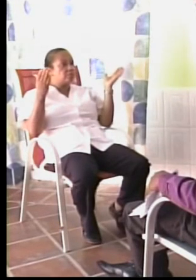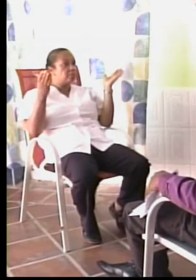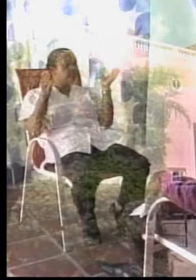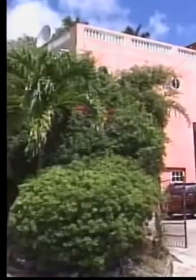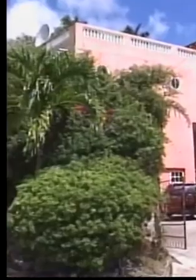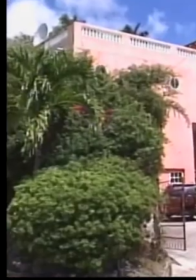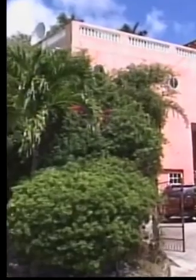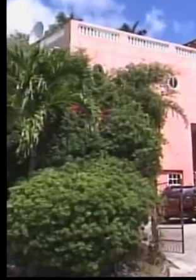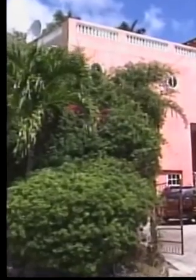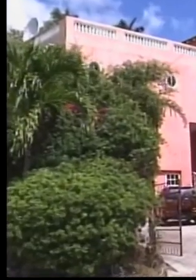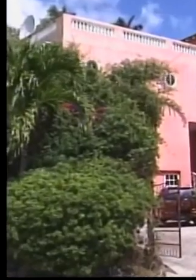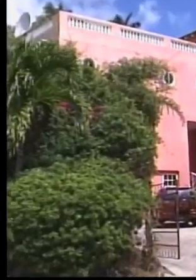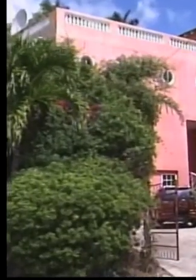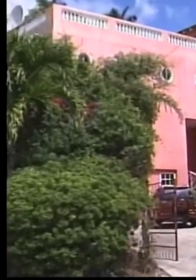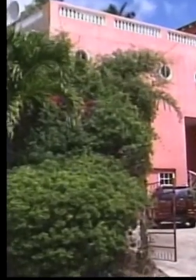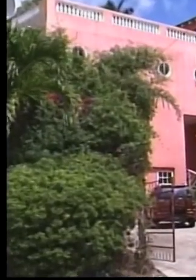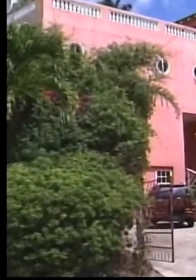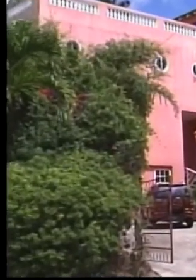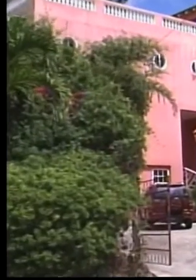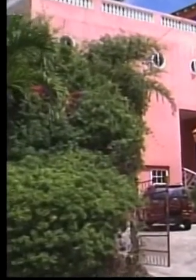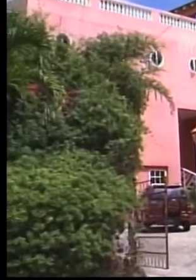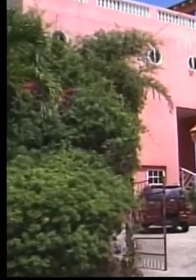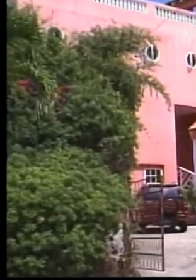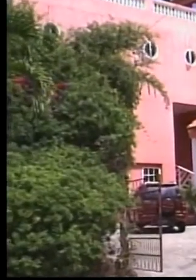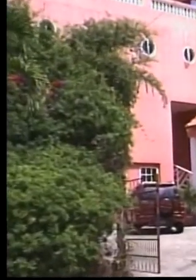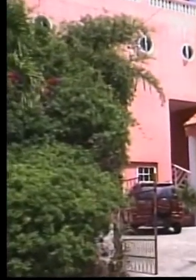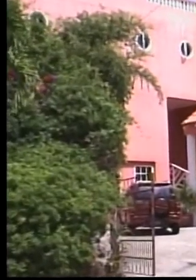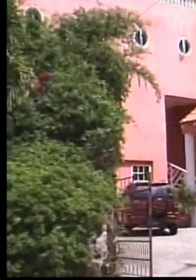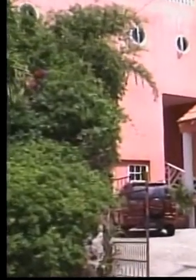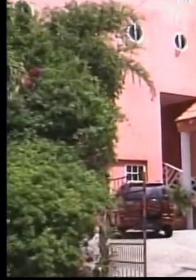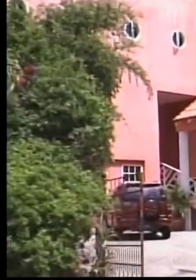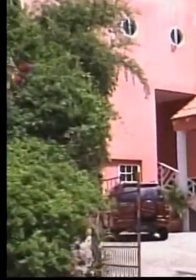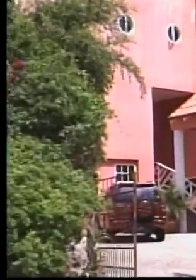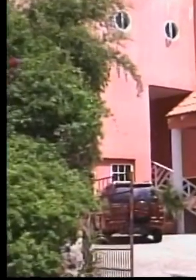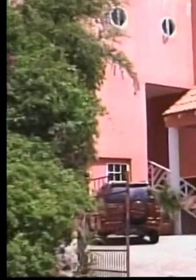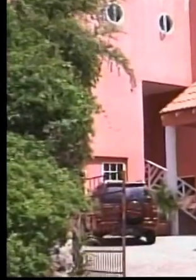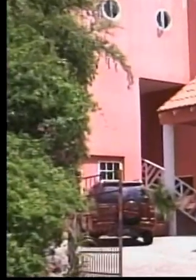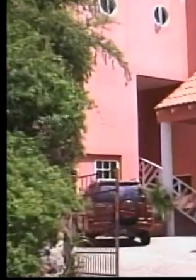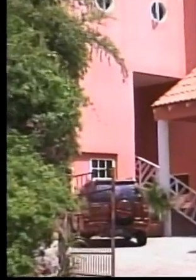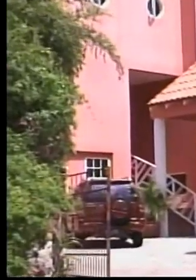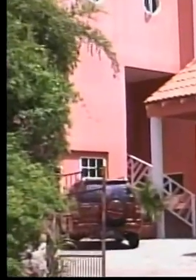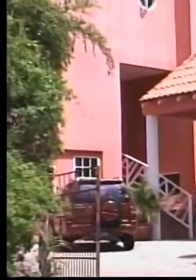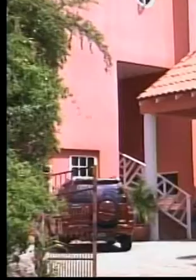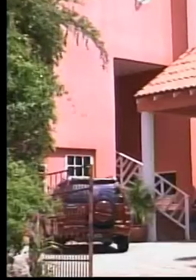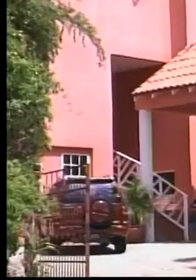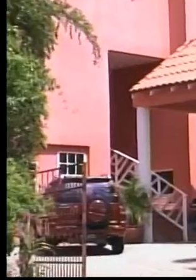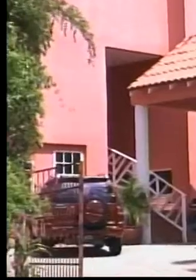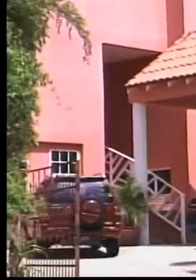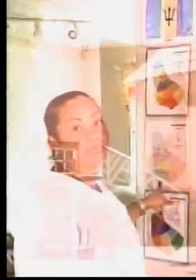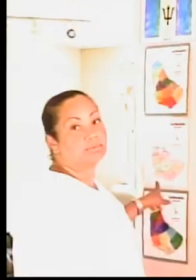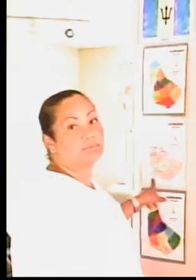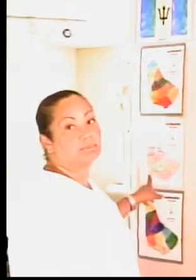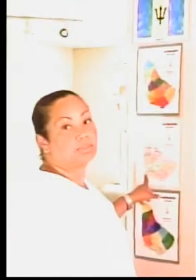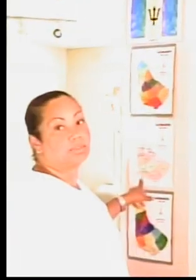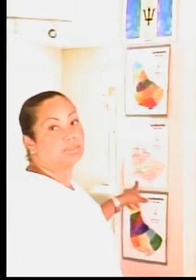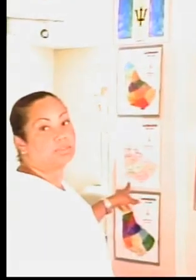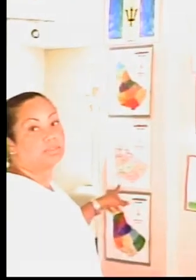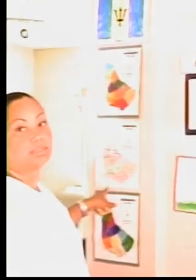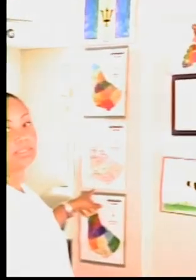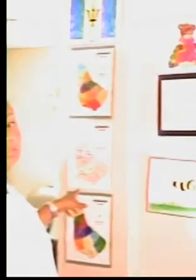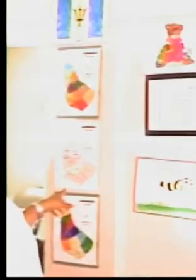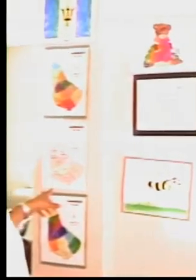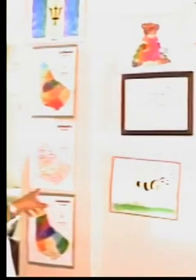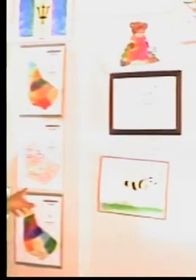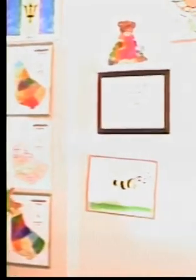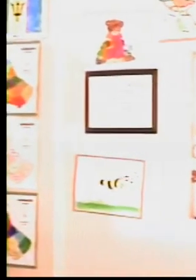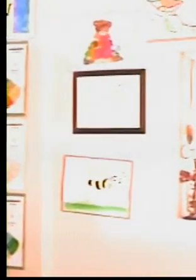family. So Oasis is therefore not just a typical seniors home for her. Miss Miller drew her inspiration to become qualified